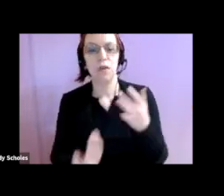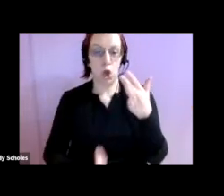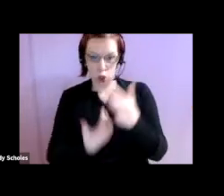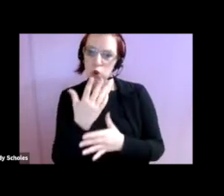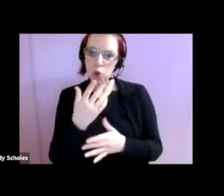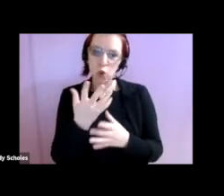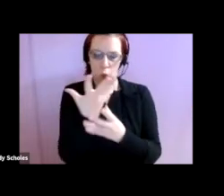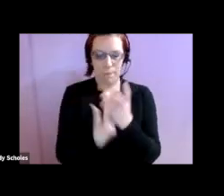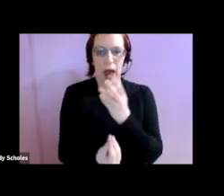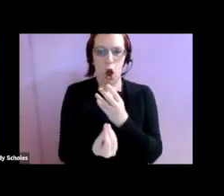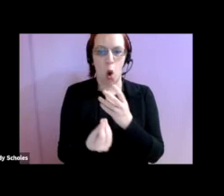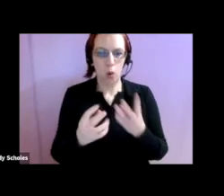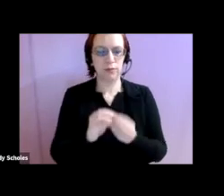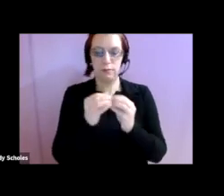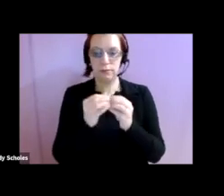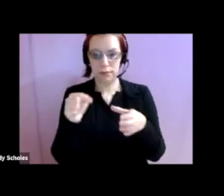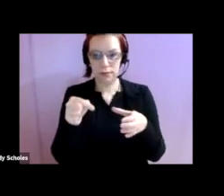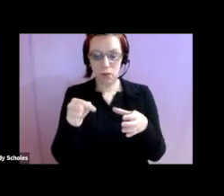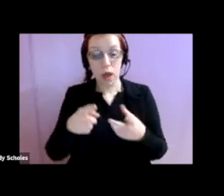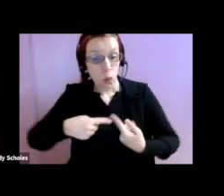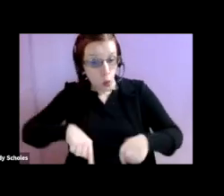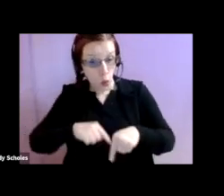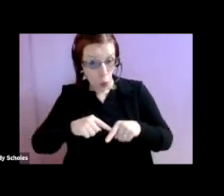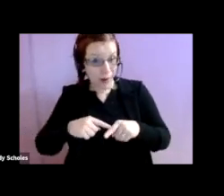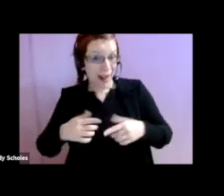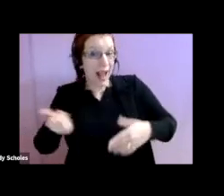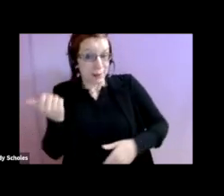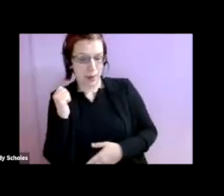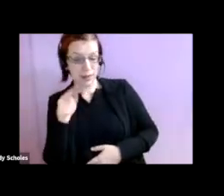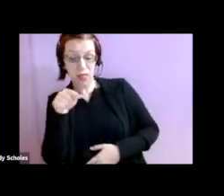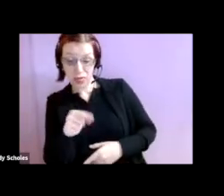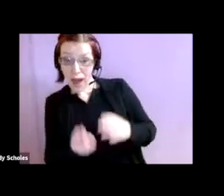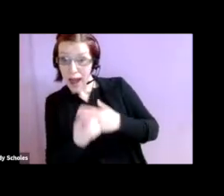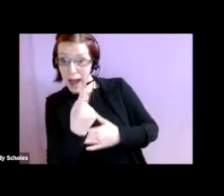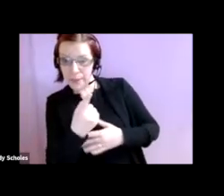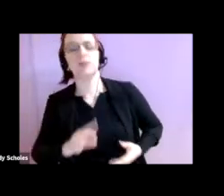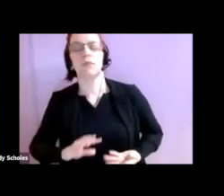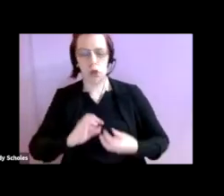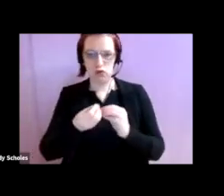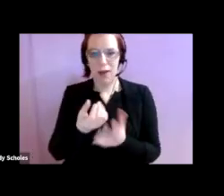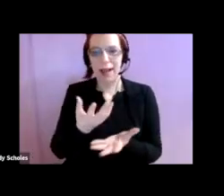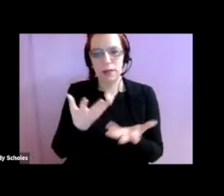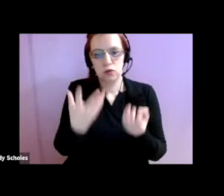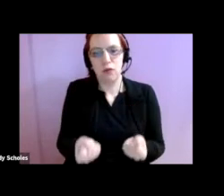it's one of the things that we believe should produce gravitational waves. So I'm going to run this